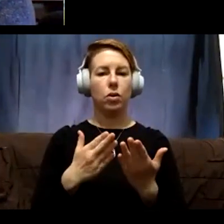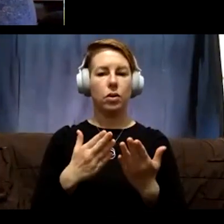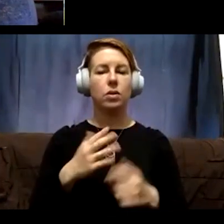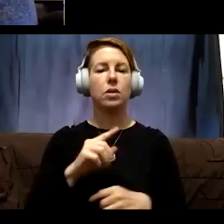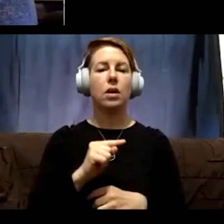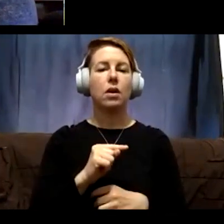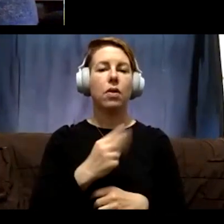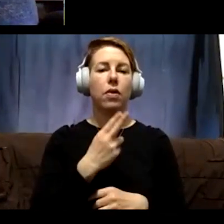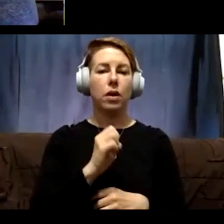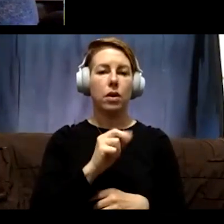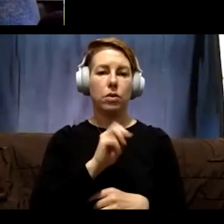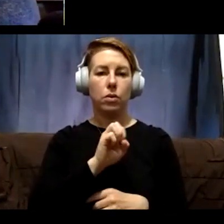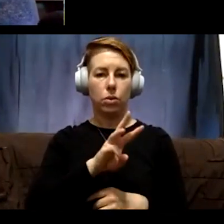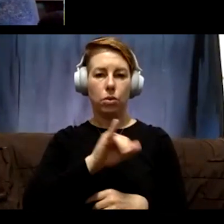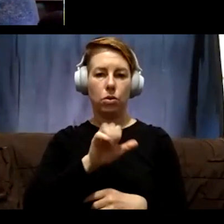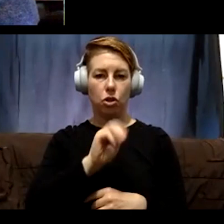Suns,